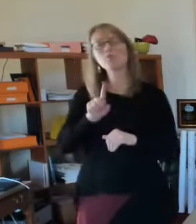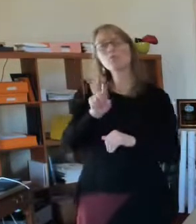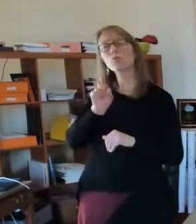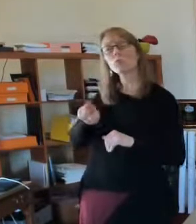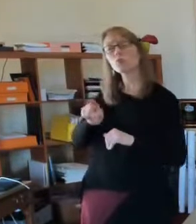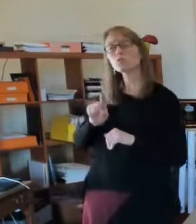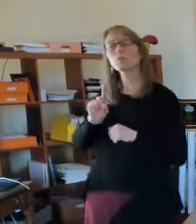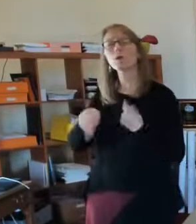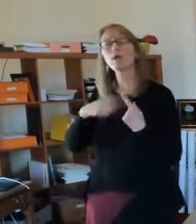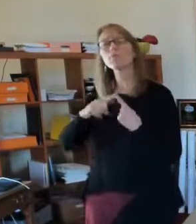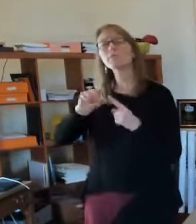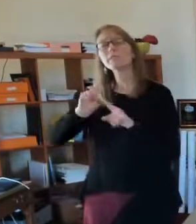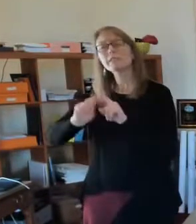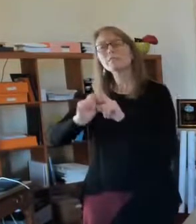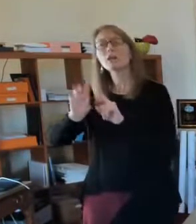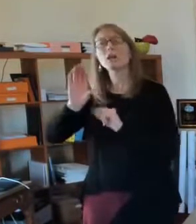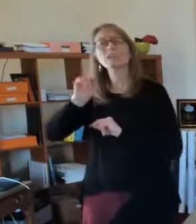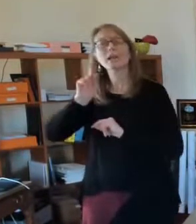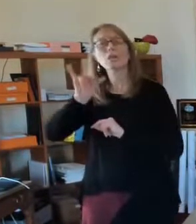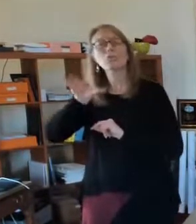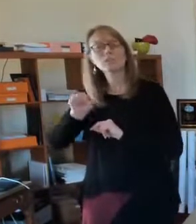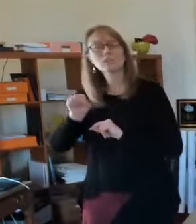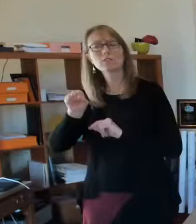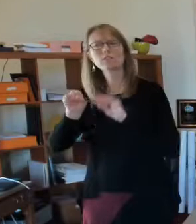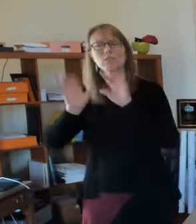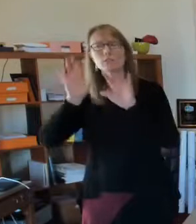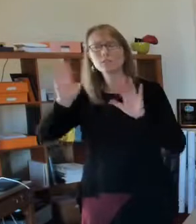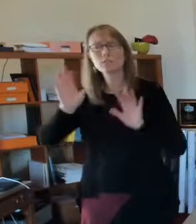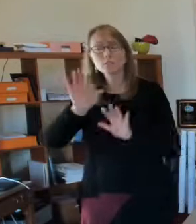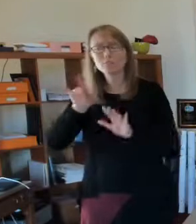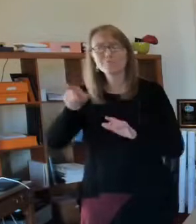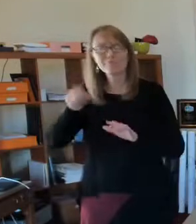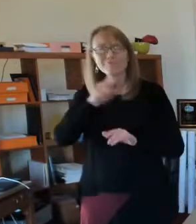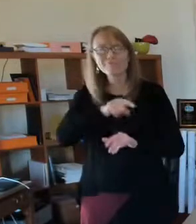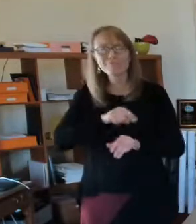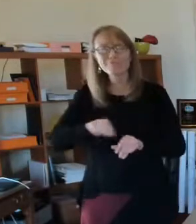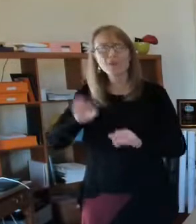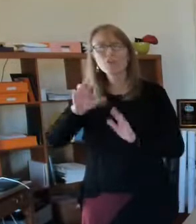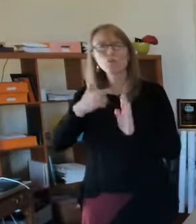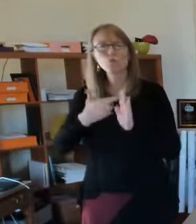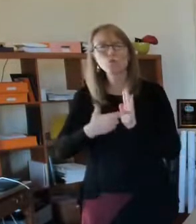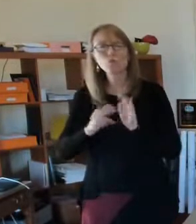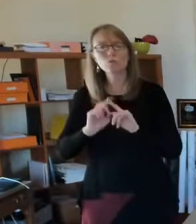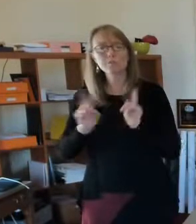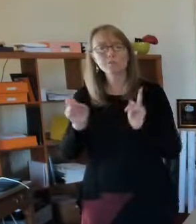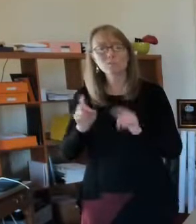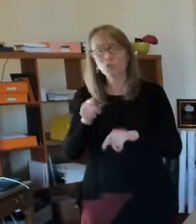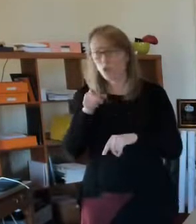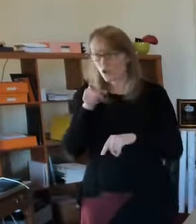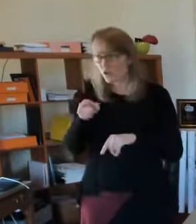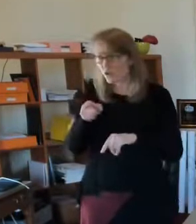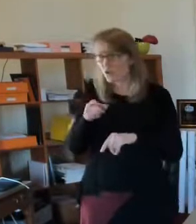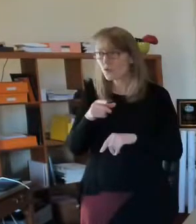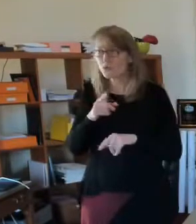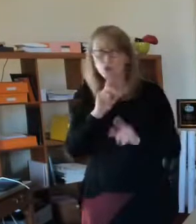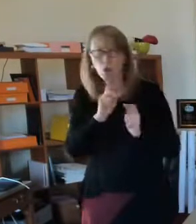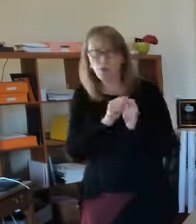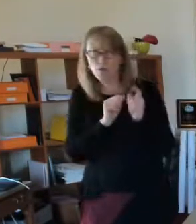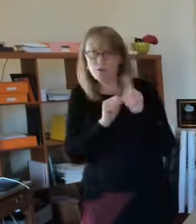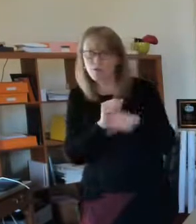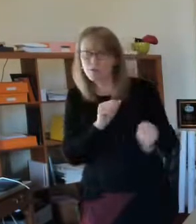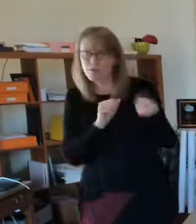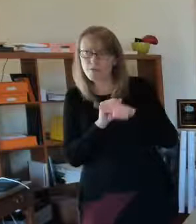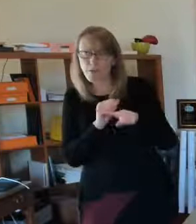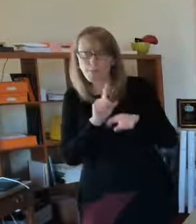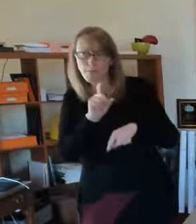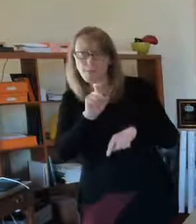those counties, and how are those conversations going about COVID-19? We absolutely are in conversations with those counties and the